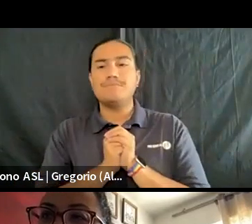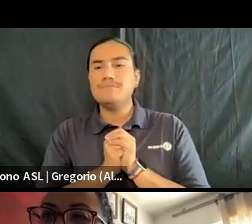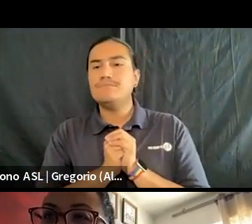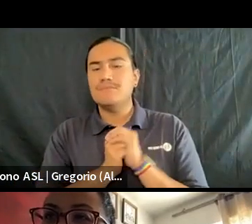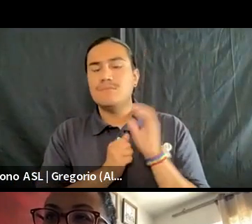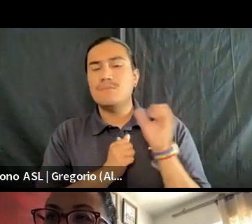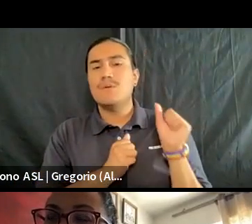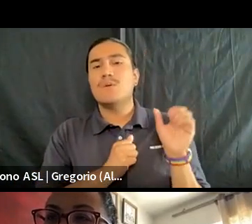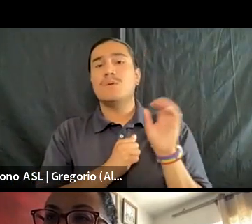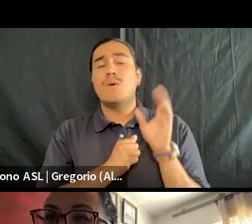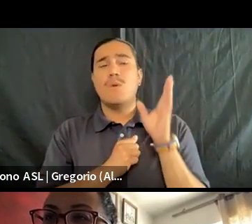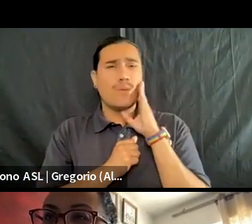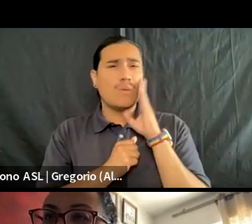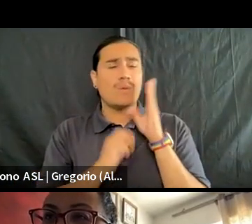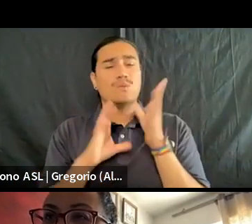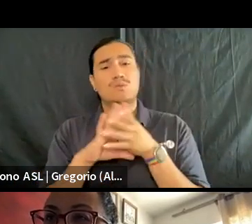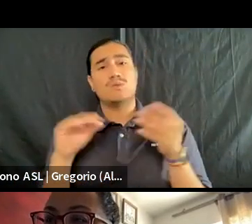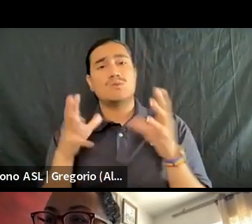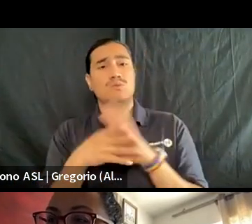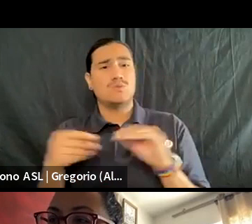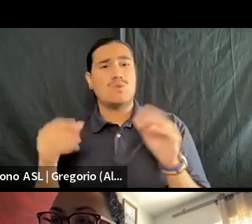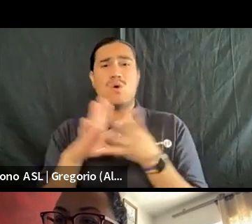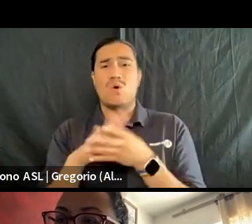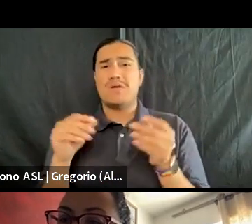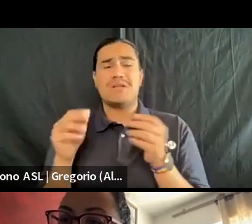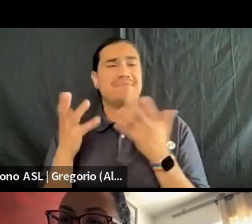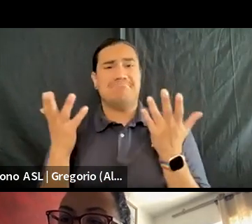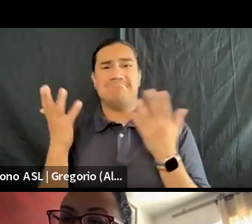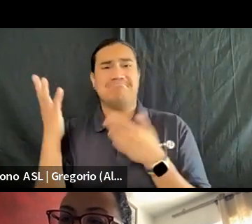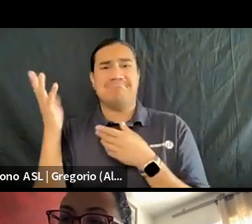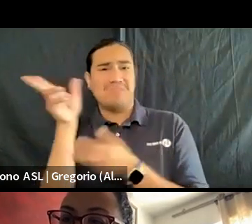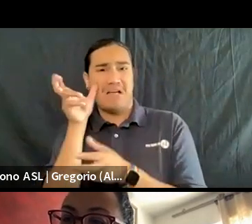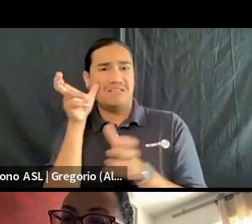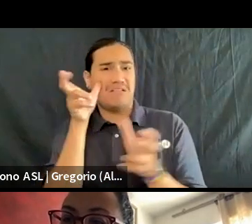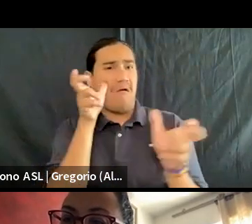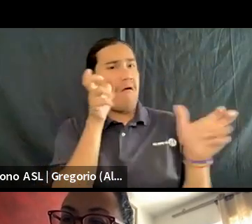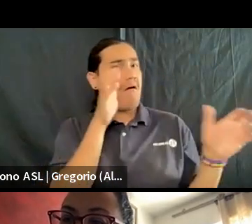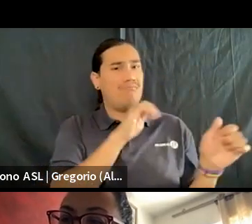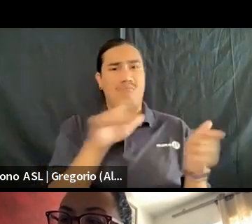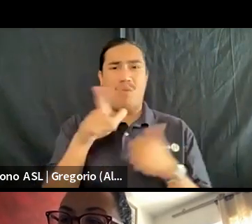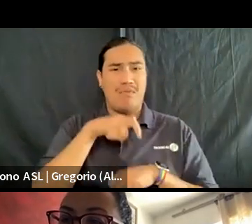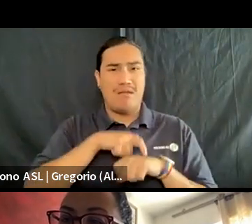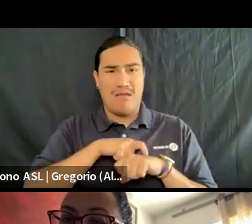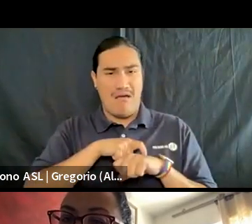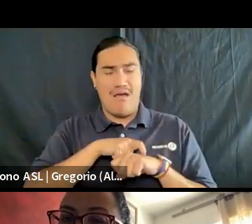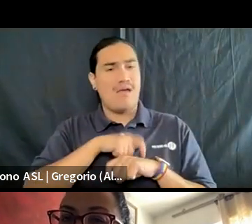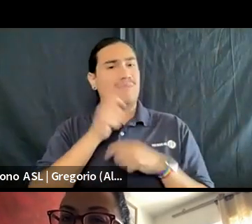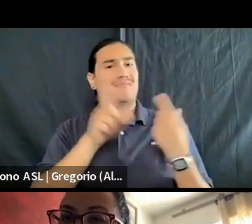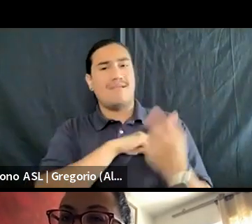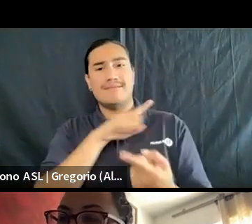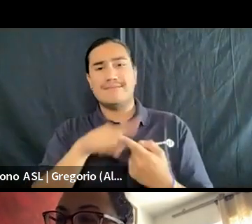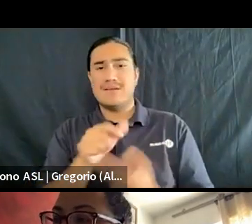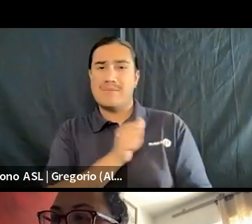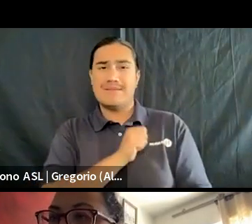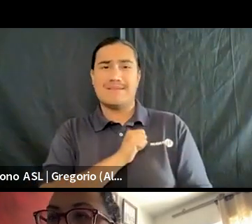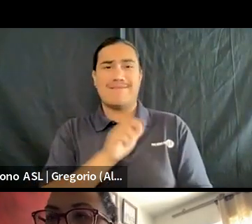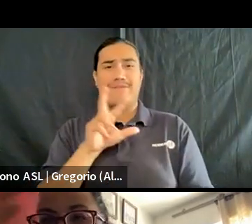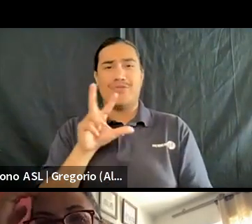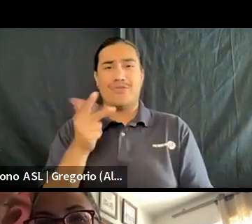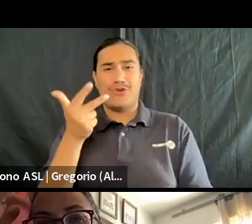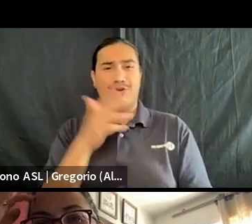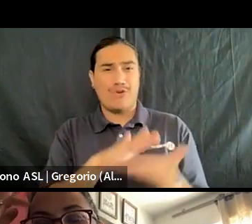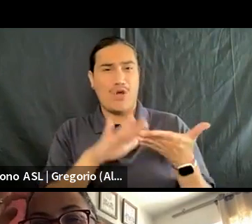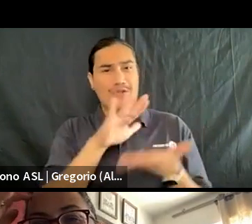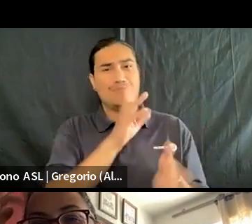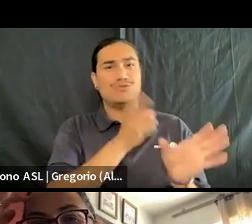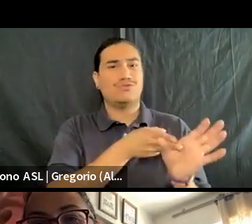you know, so storytelling was always around me, and it wasn't until I was in my third college after dropping